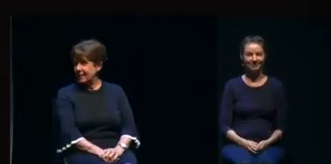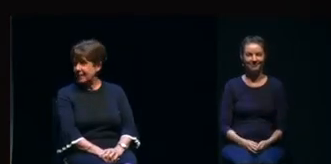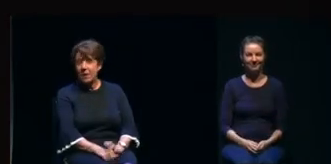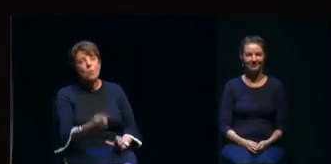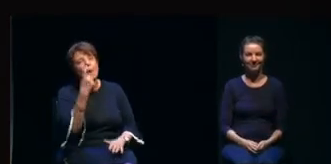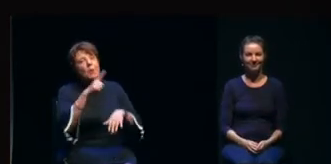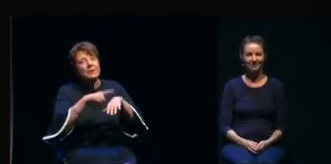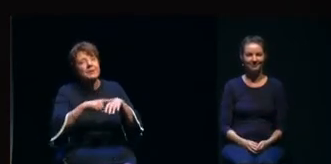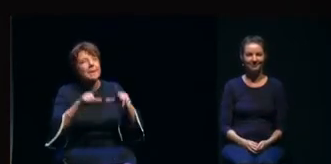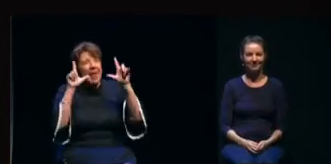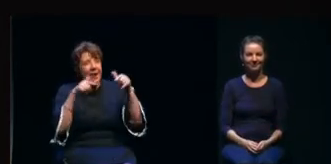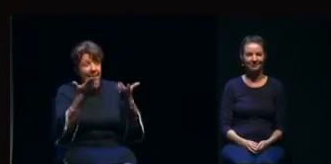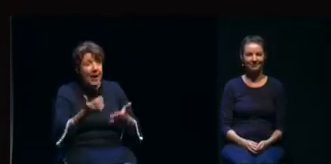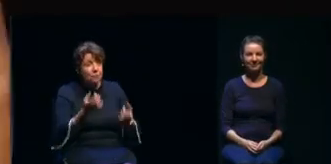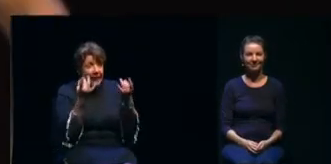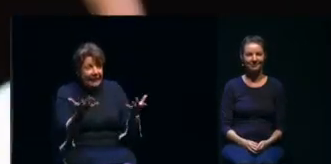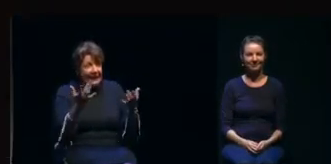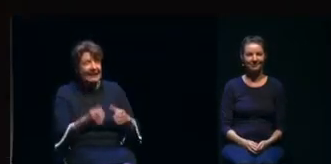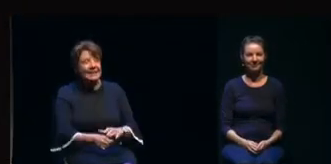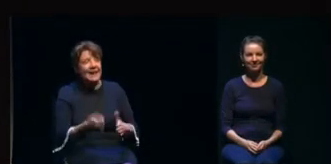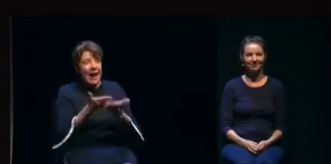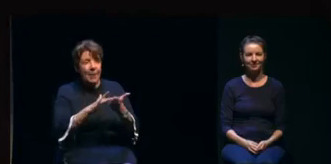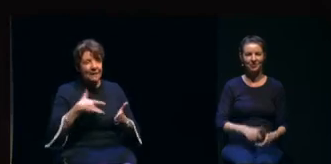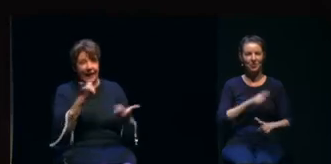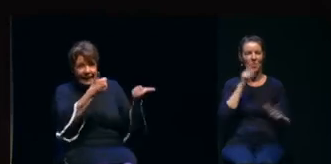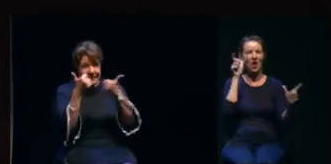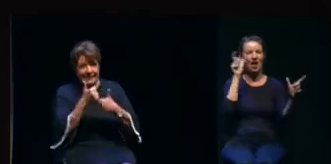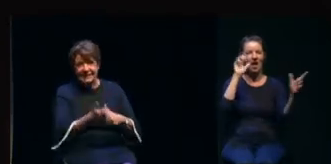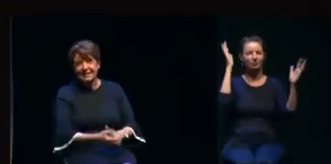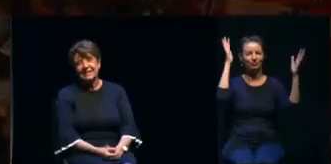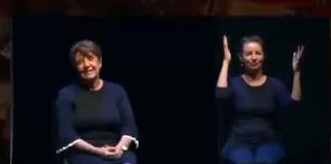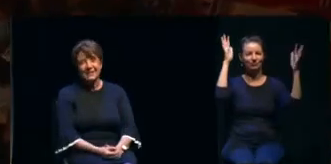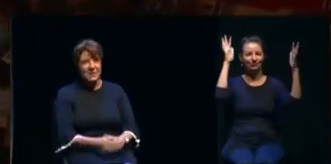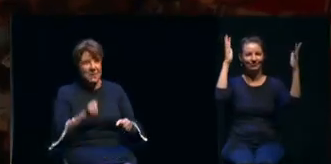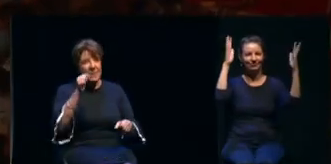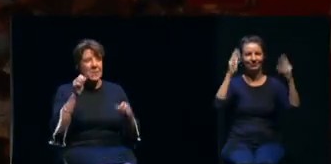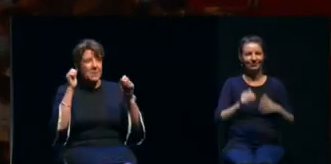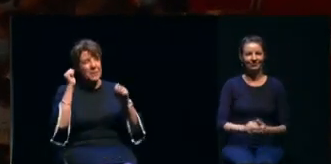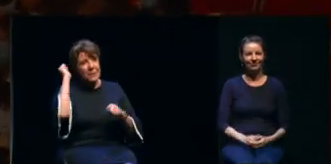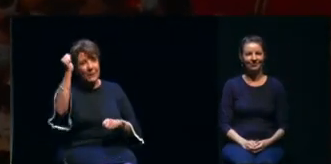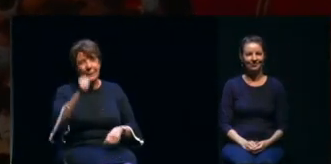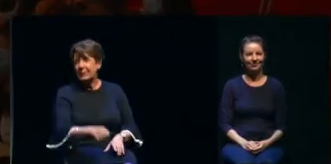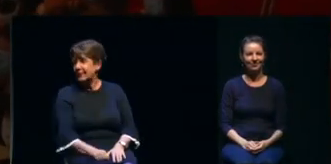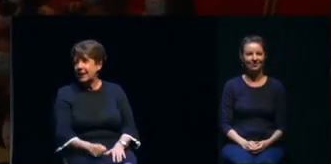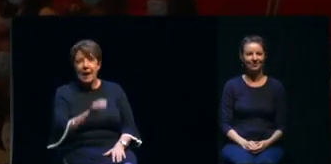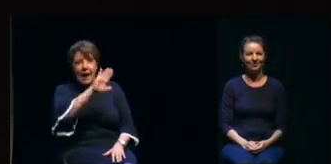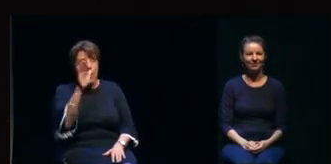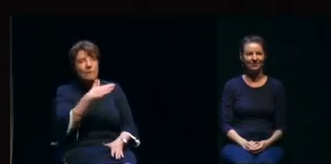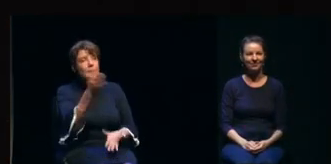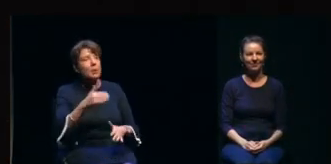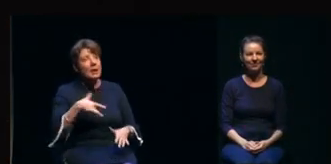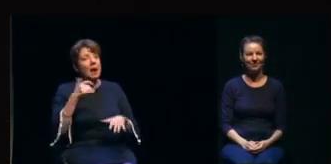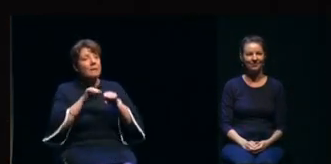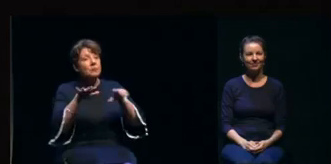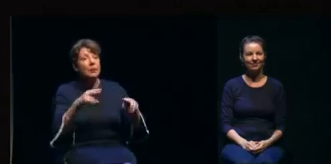One more time, a bit louder then. Ready? How are you feeling? You feeling good? Woo! Hello, everybody watching this stream at